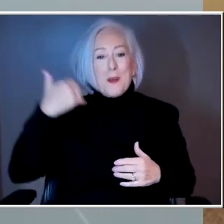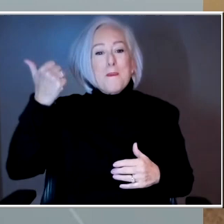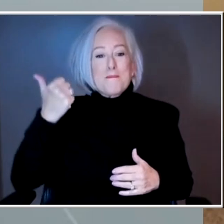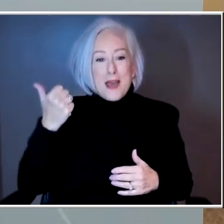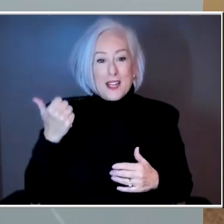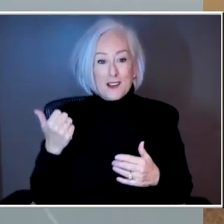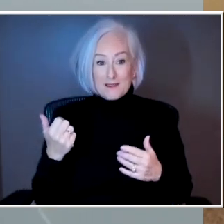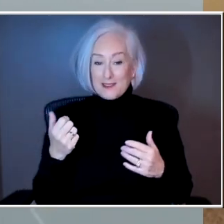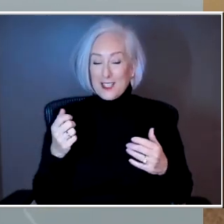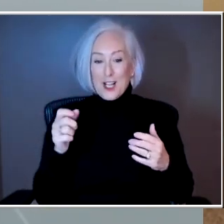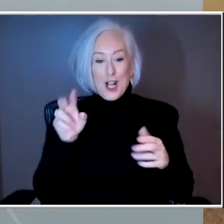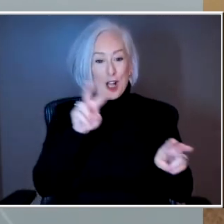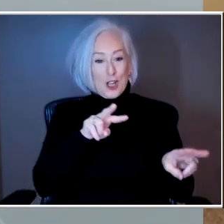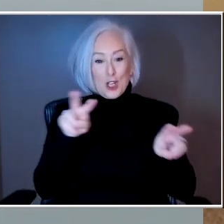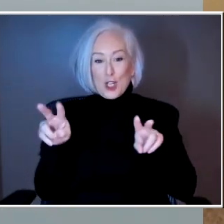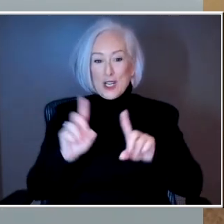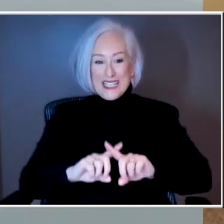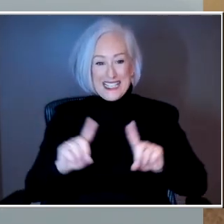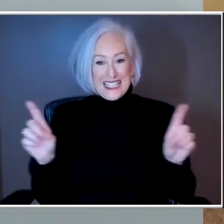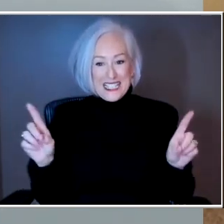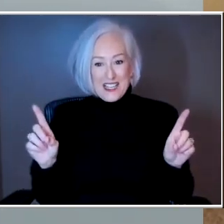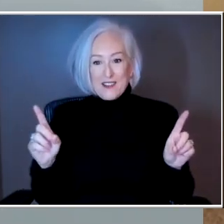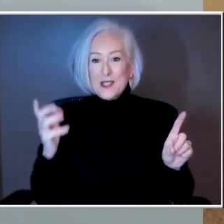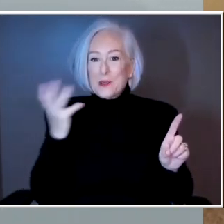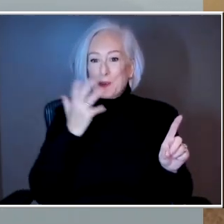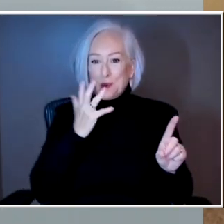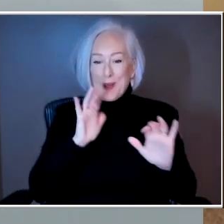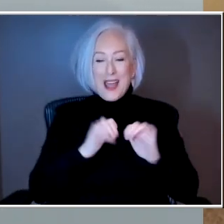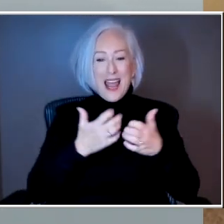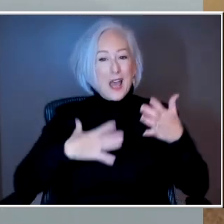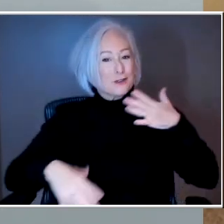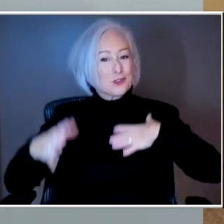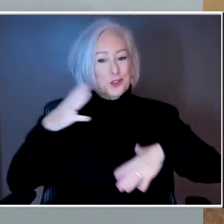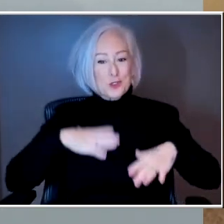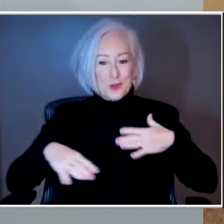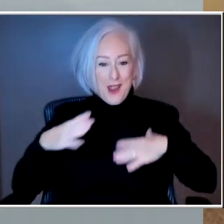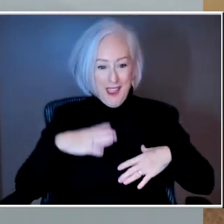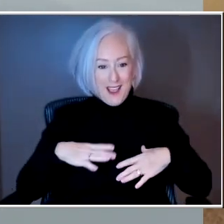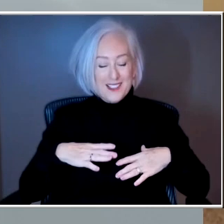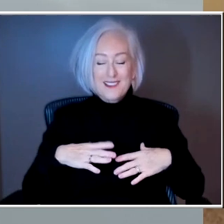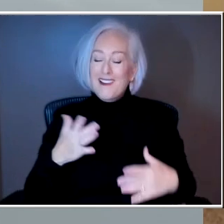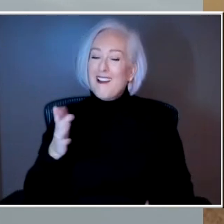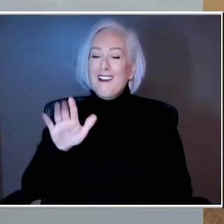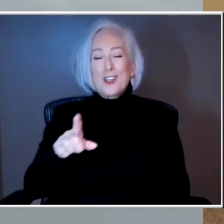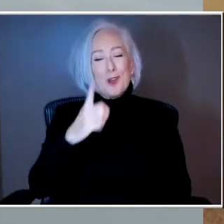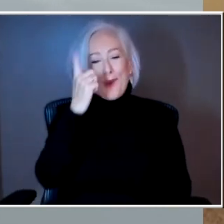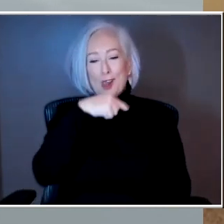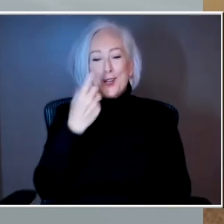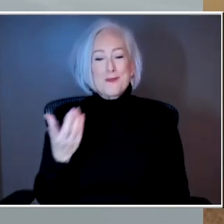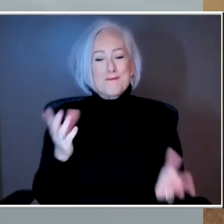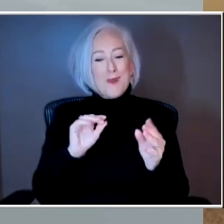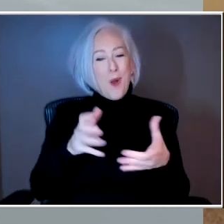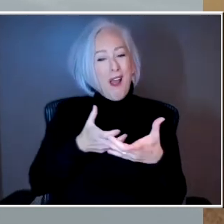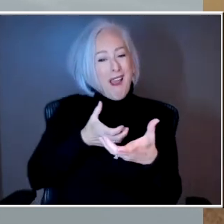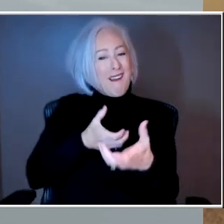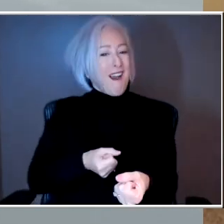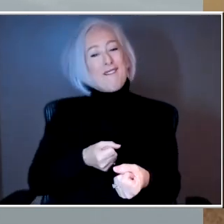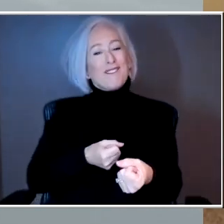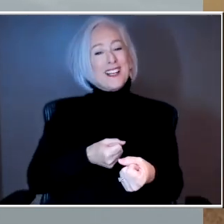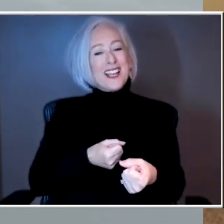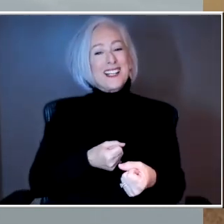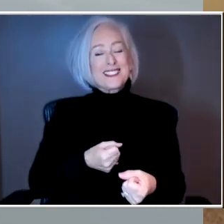this photo. I mean, that just shows a difference between your confidence and how you felt. Oh yeah. Was that fun? Let's just be honest,